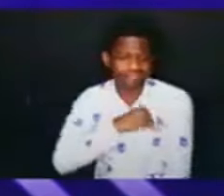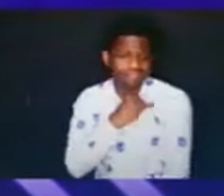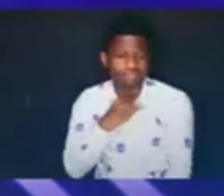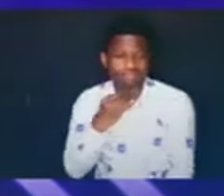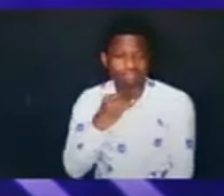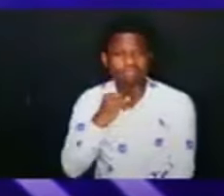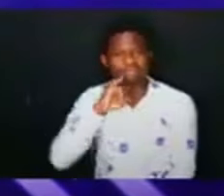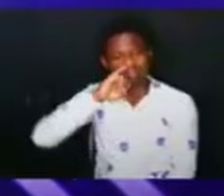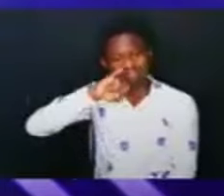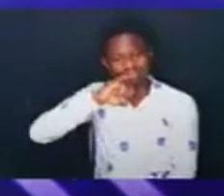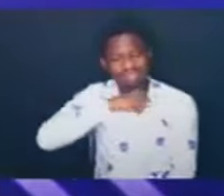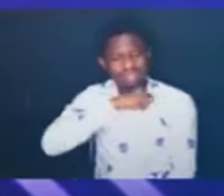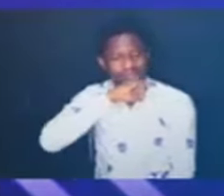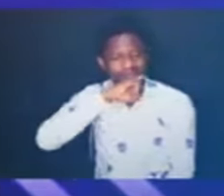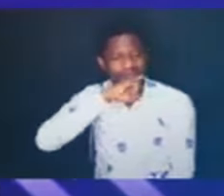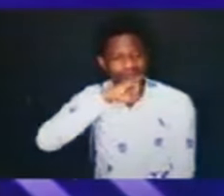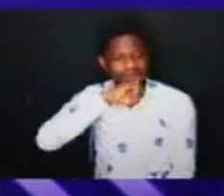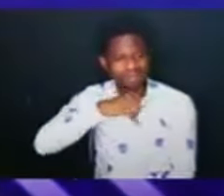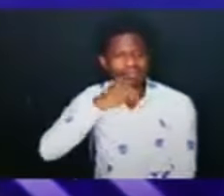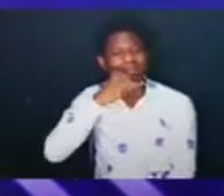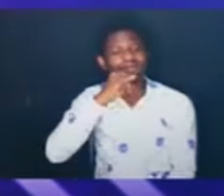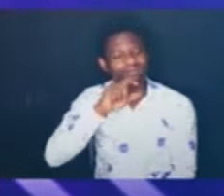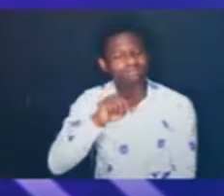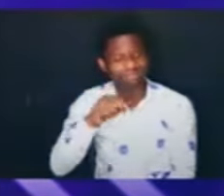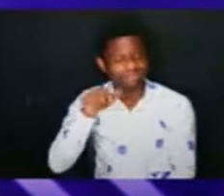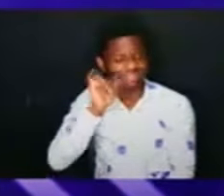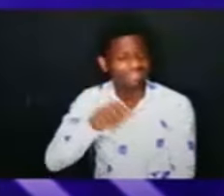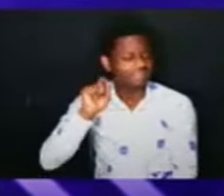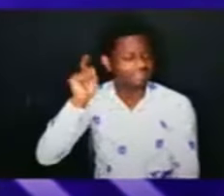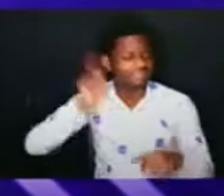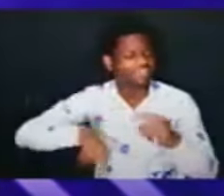And this is irreversible.